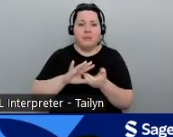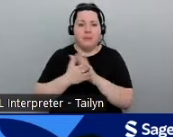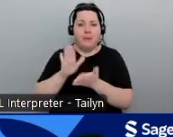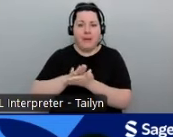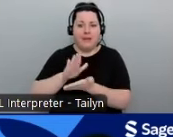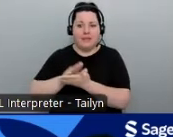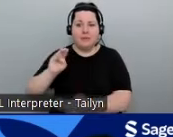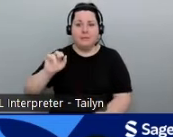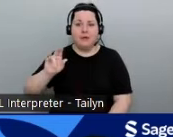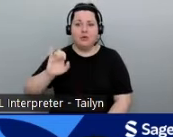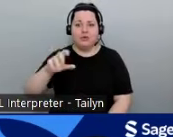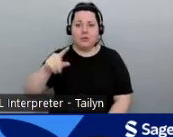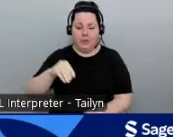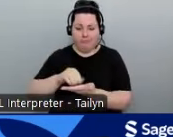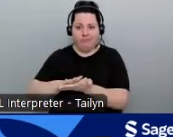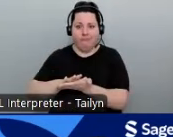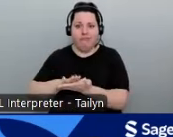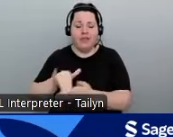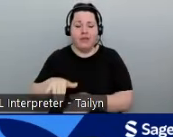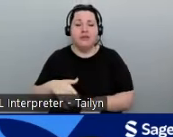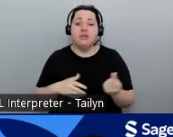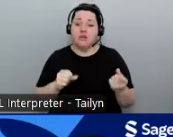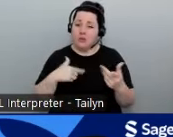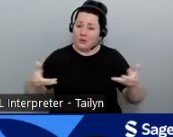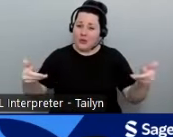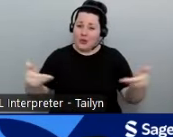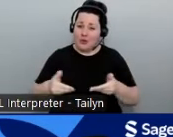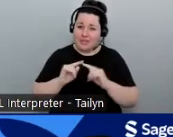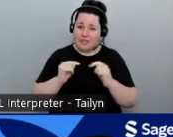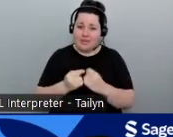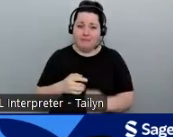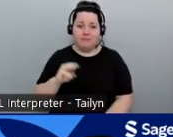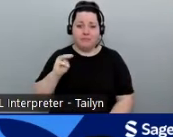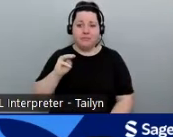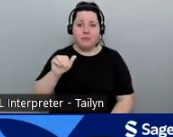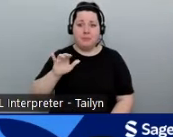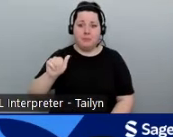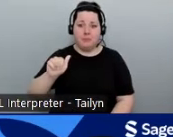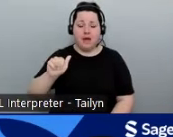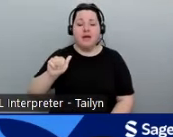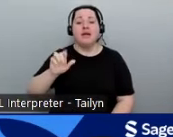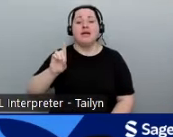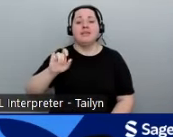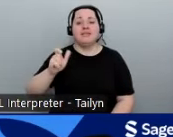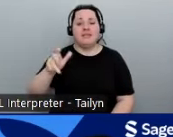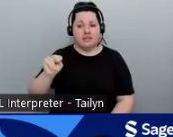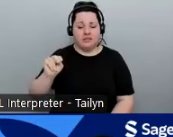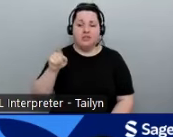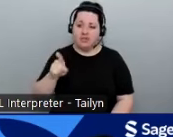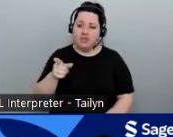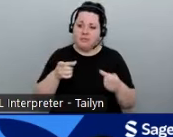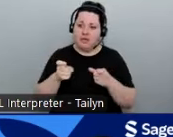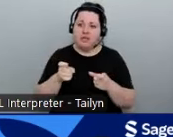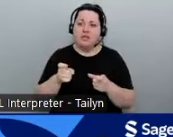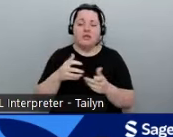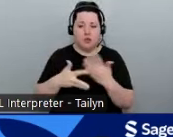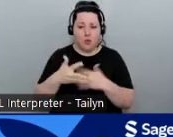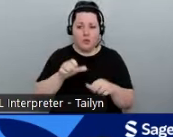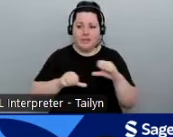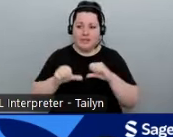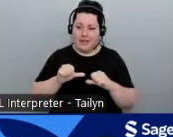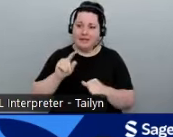To get us started, I'd like to introduce you to the team. Maya Dixon helps manage social science titles as an assistant editor for